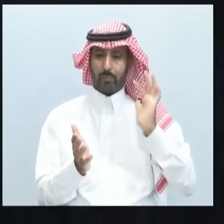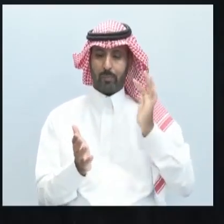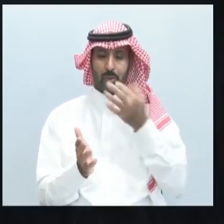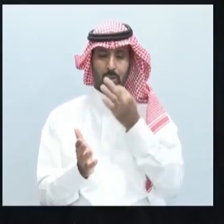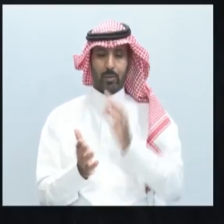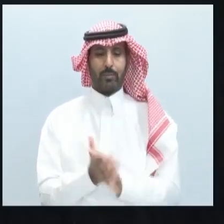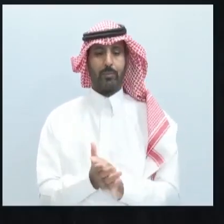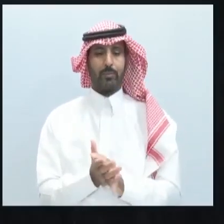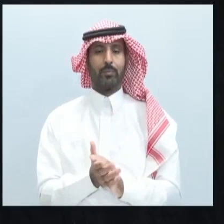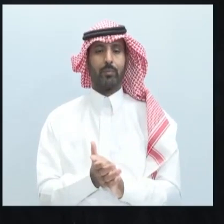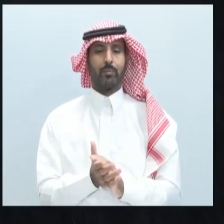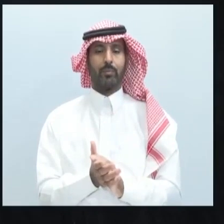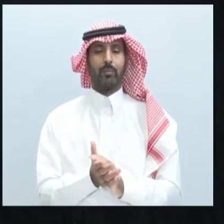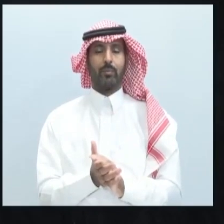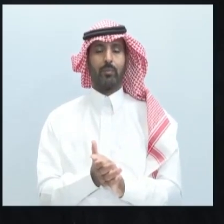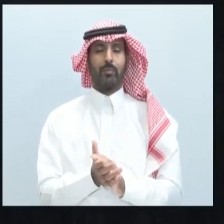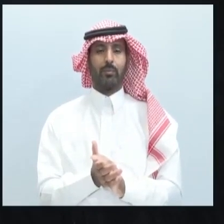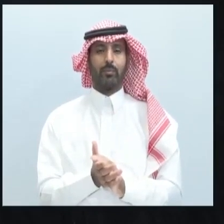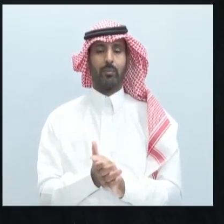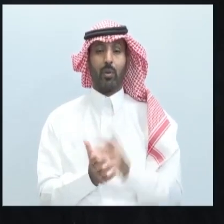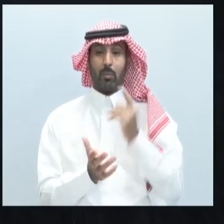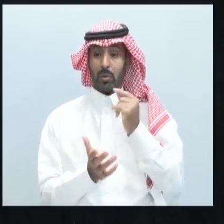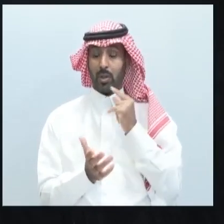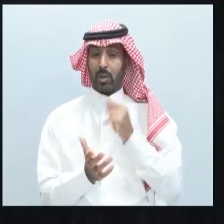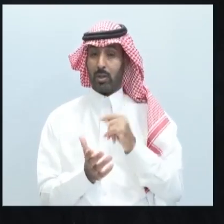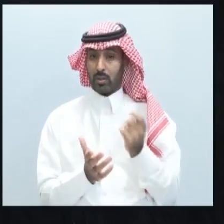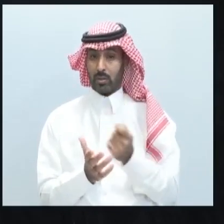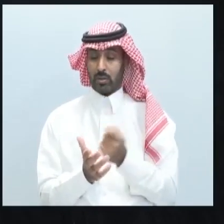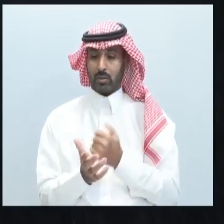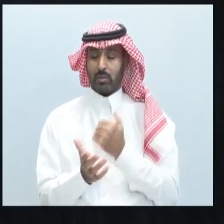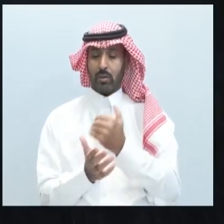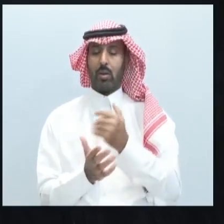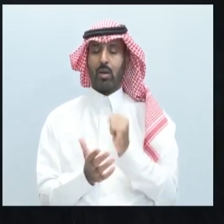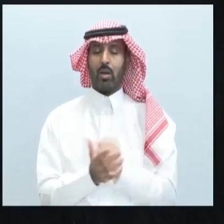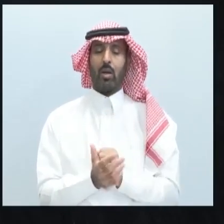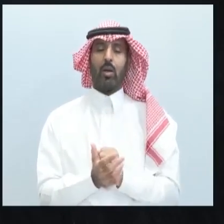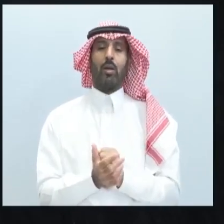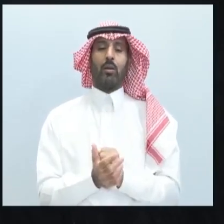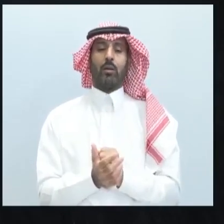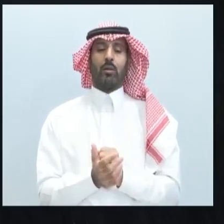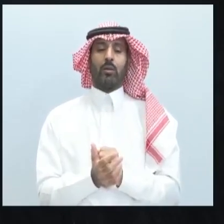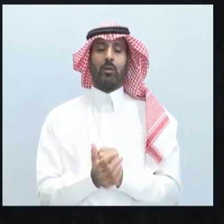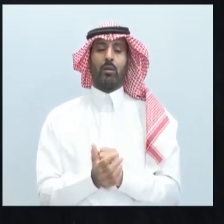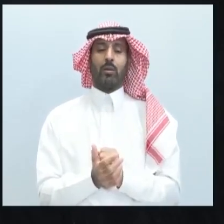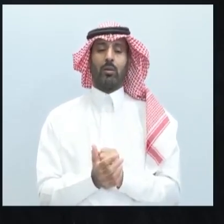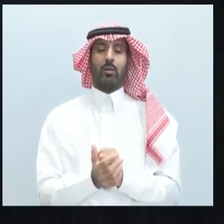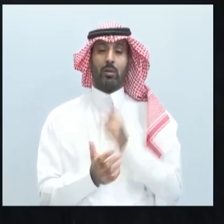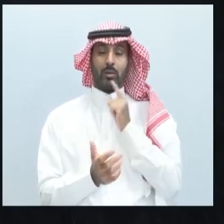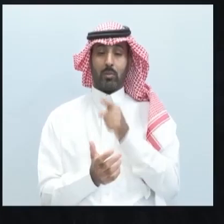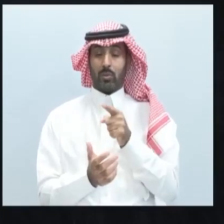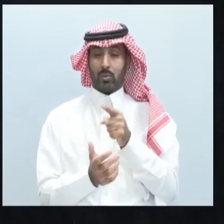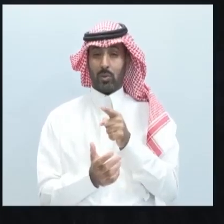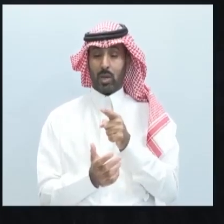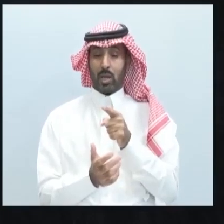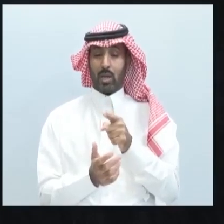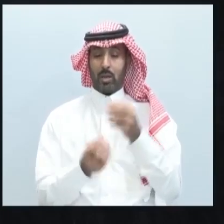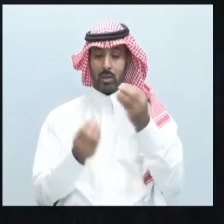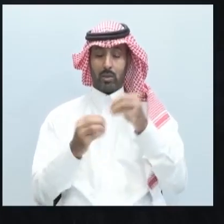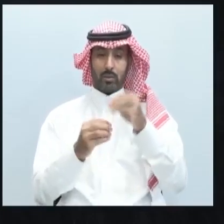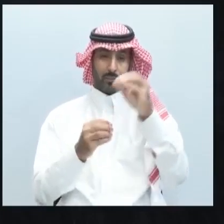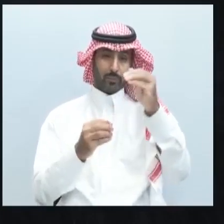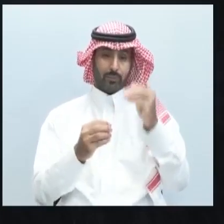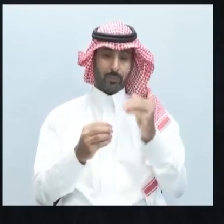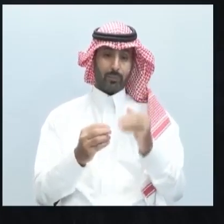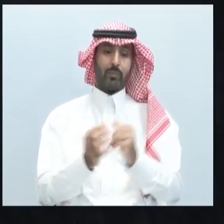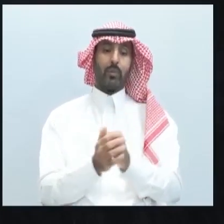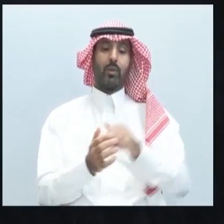similar to them, or you may have written even better sentences than the ones that I have here. Just to point out that I used in the